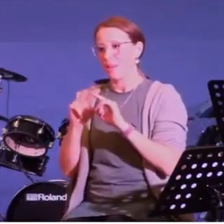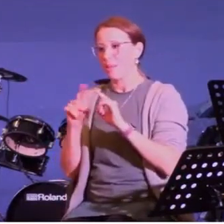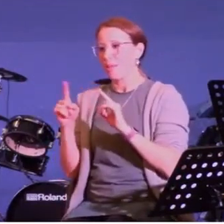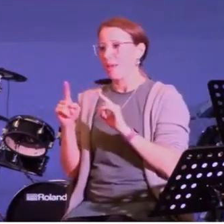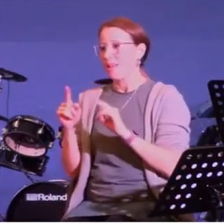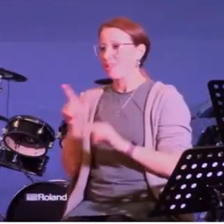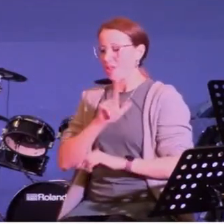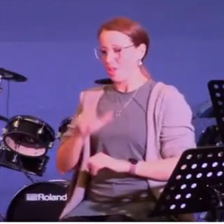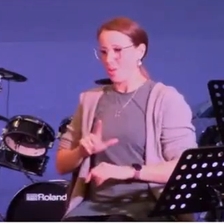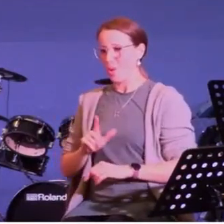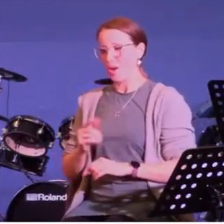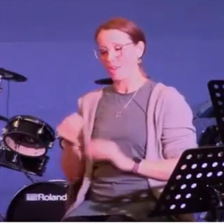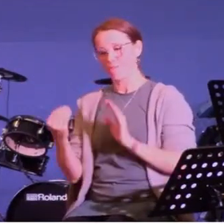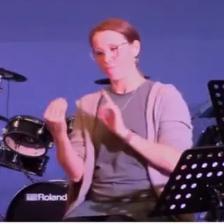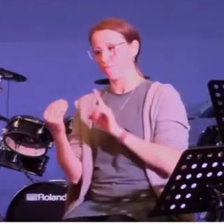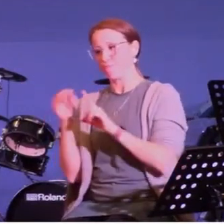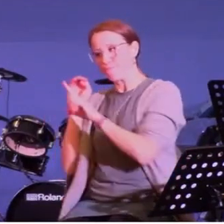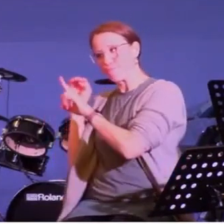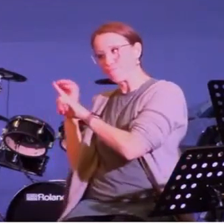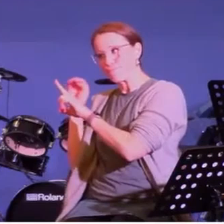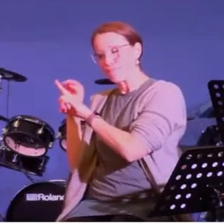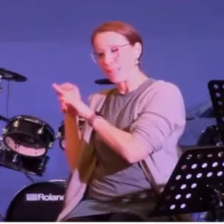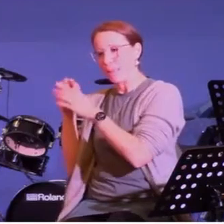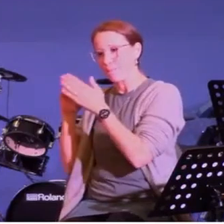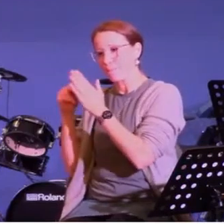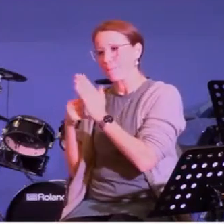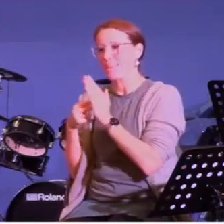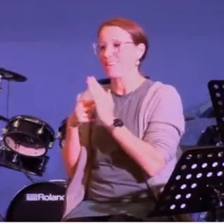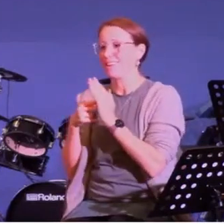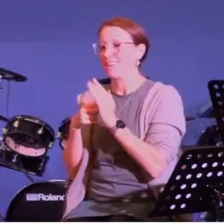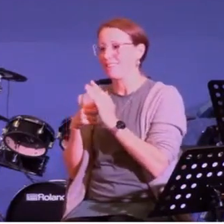with him in it. So anybody want to come forward for questions?